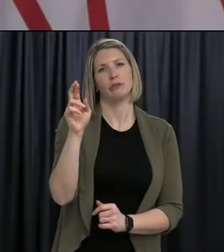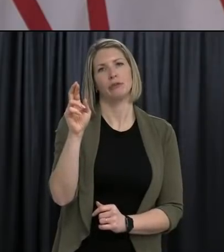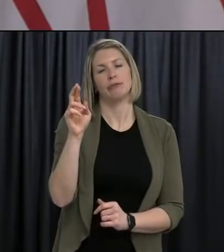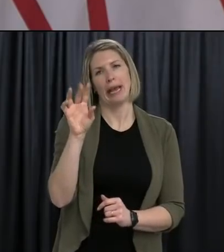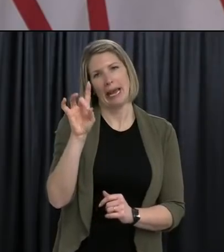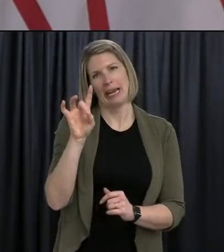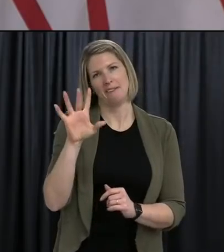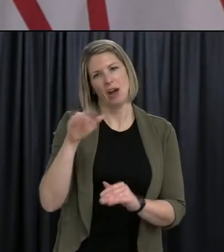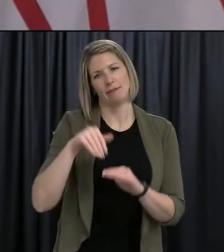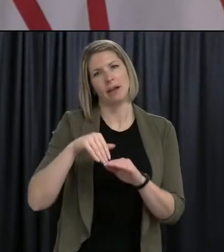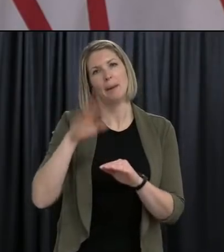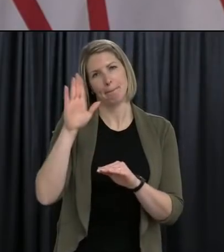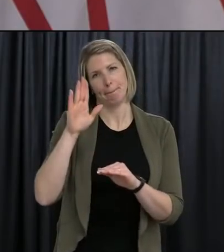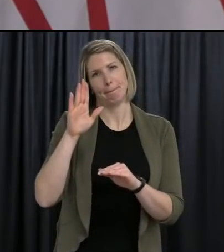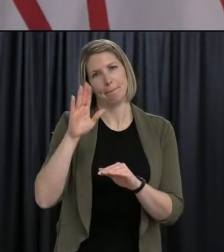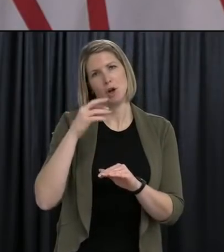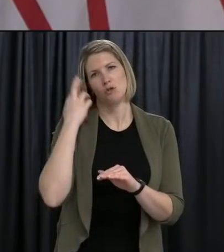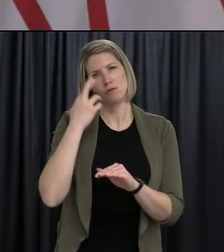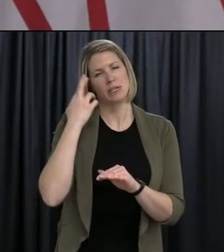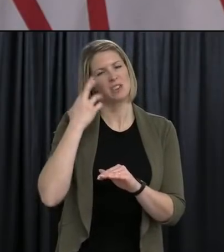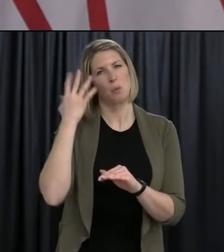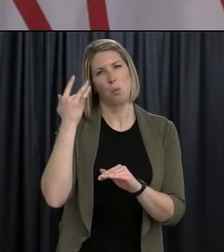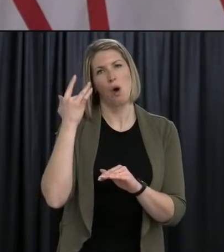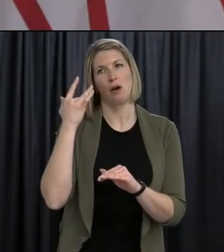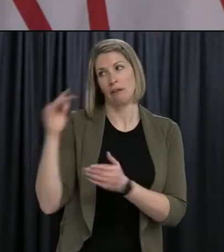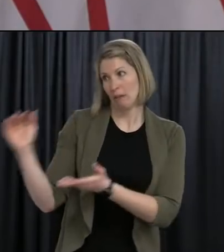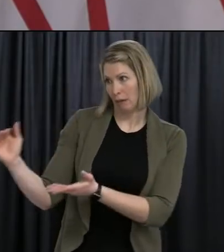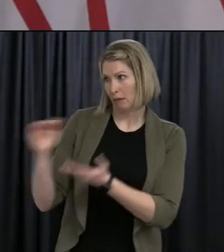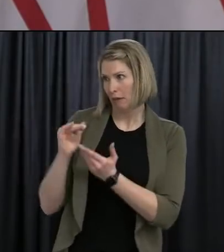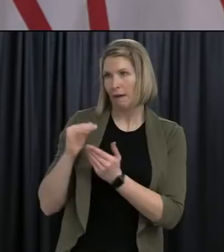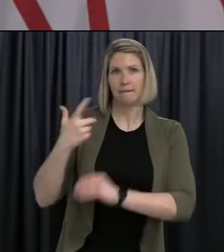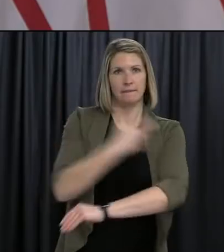a lot of these first doses that we're getting.